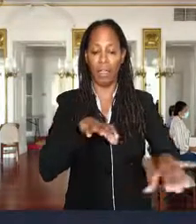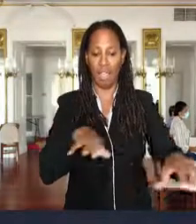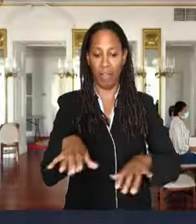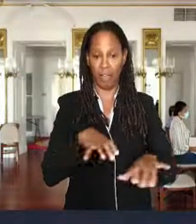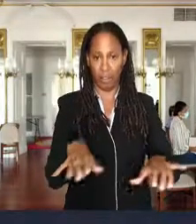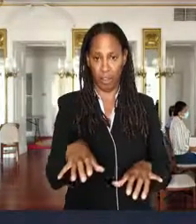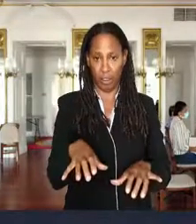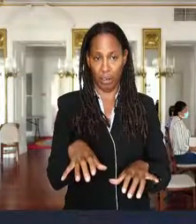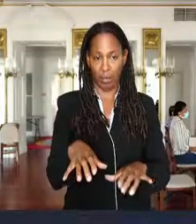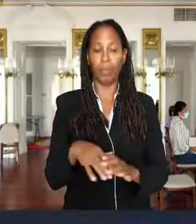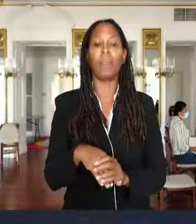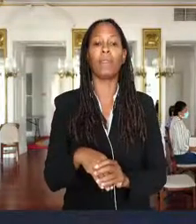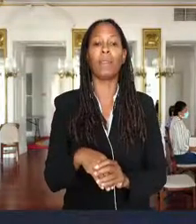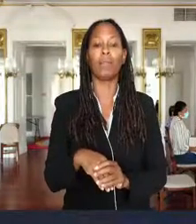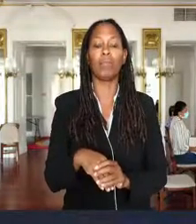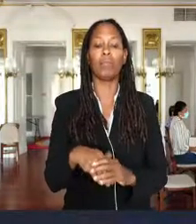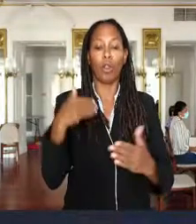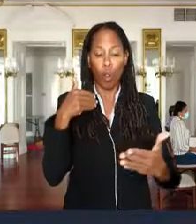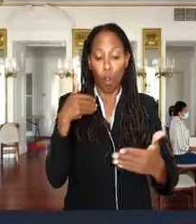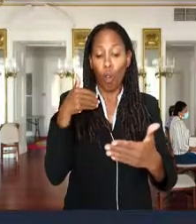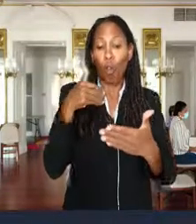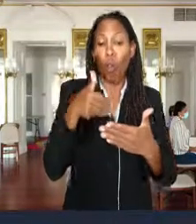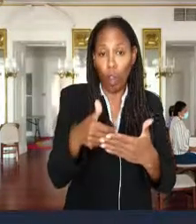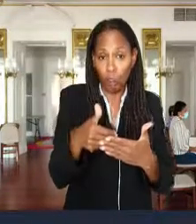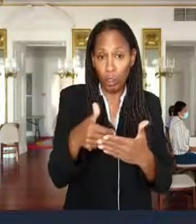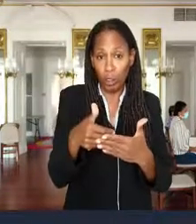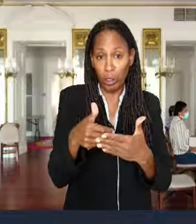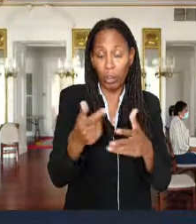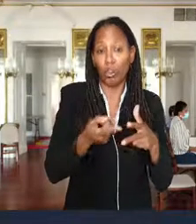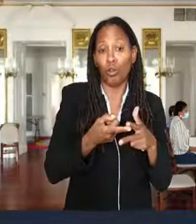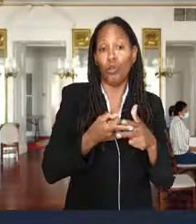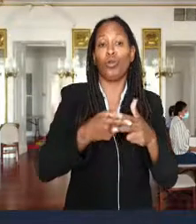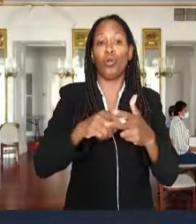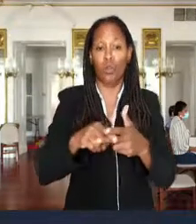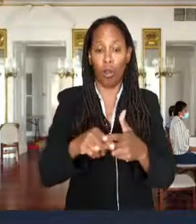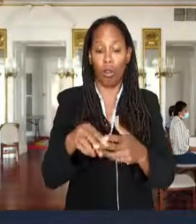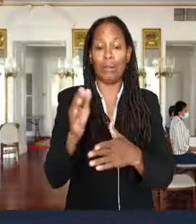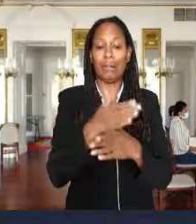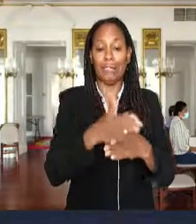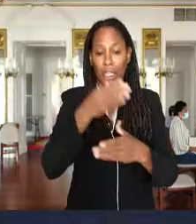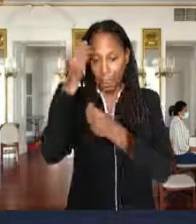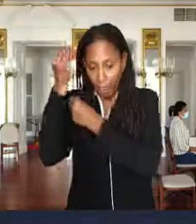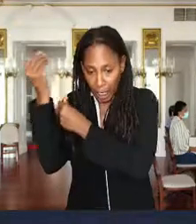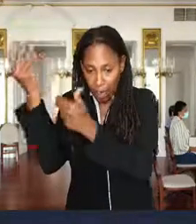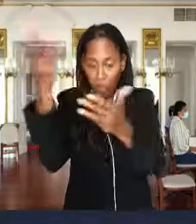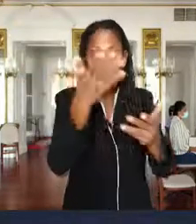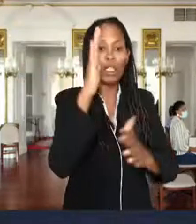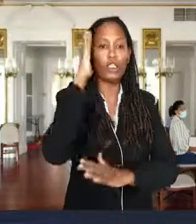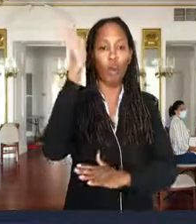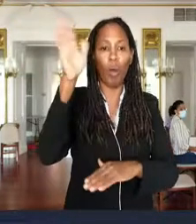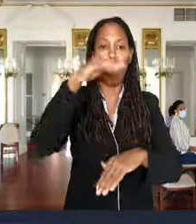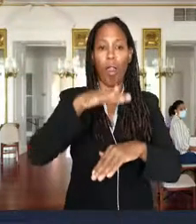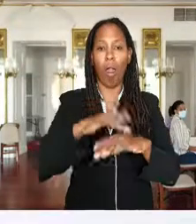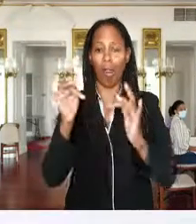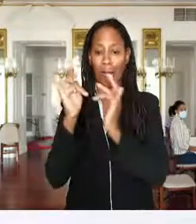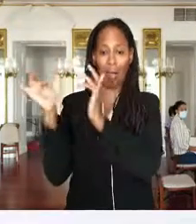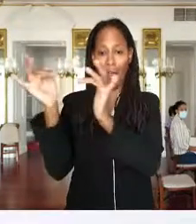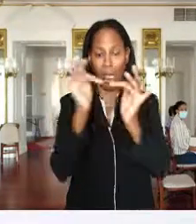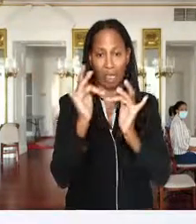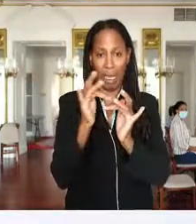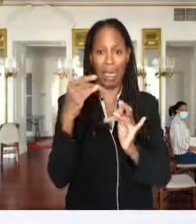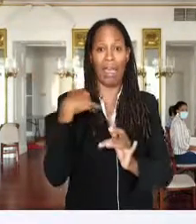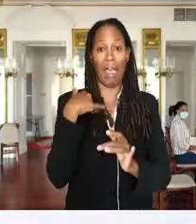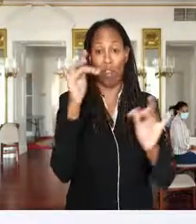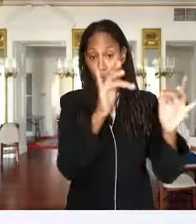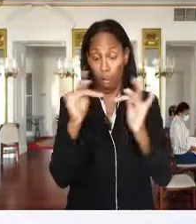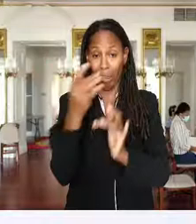date, we will send out a press release to share additional details information and the website information, as well as a call-in number for